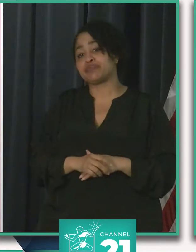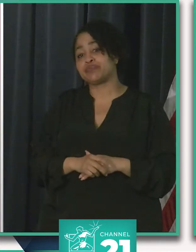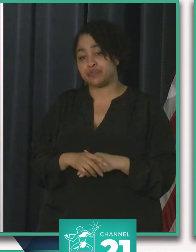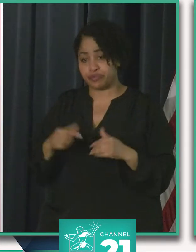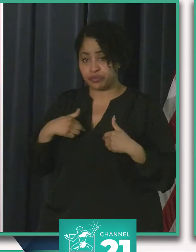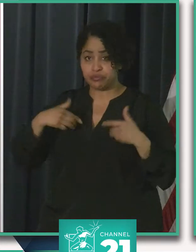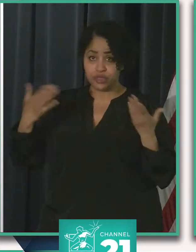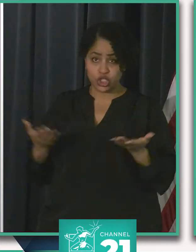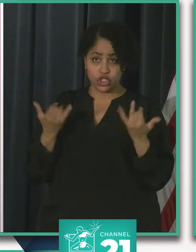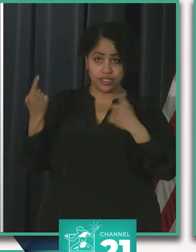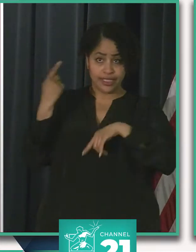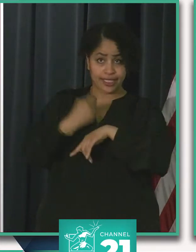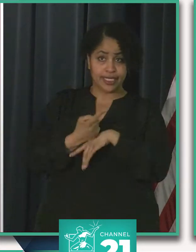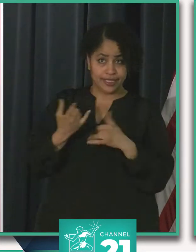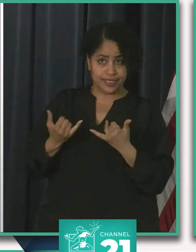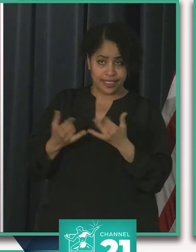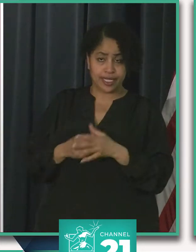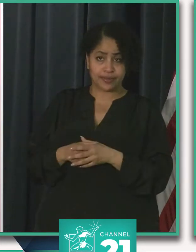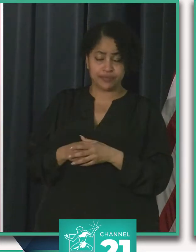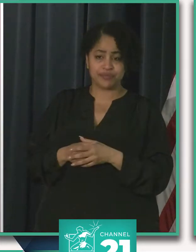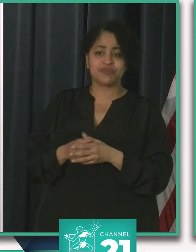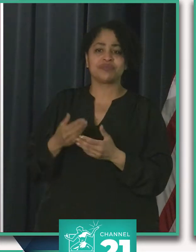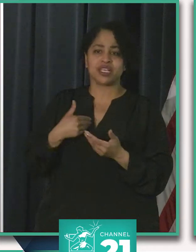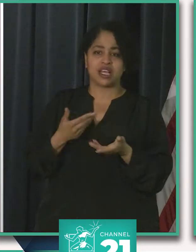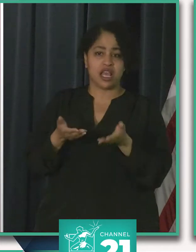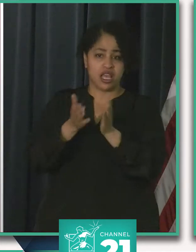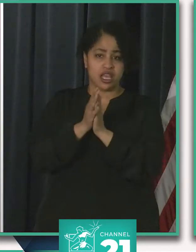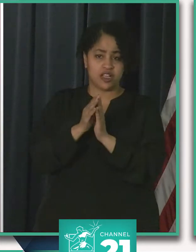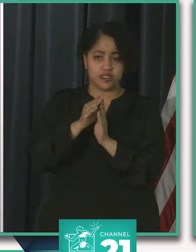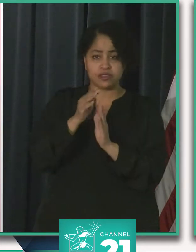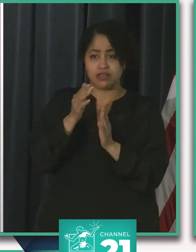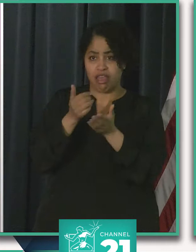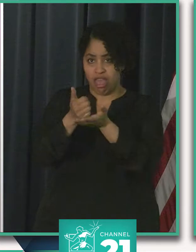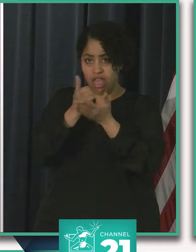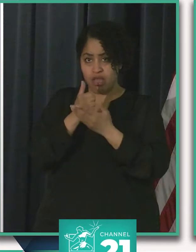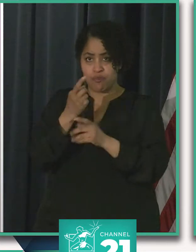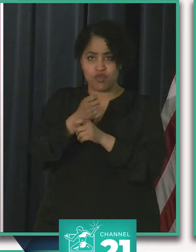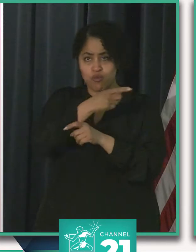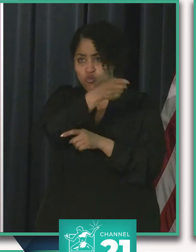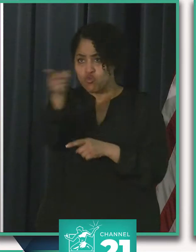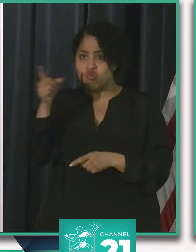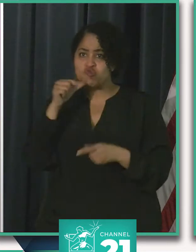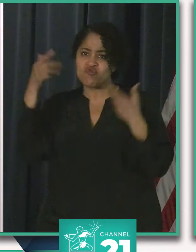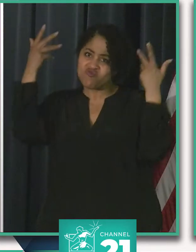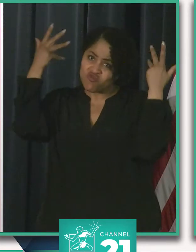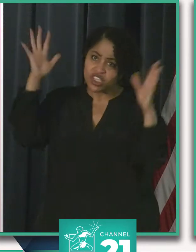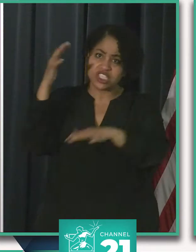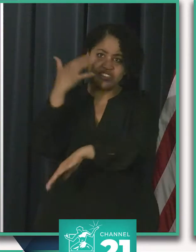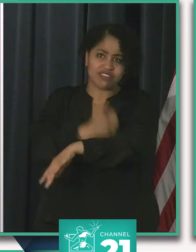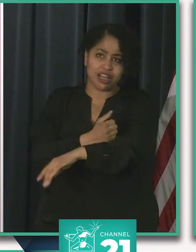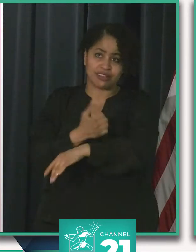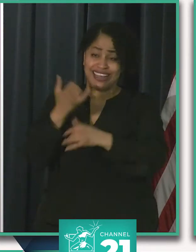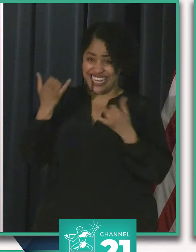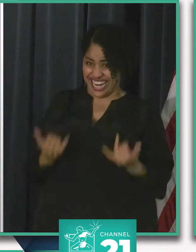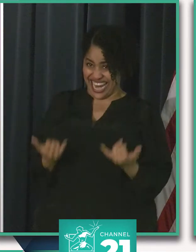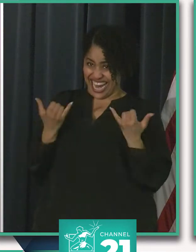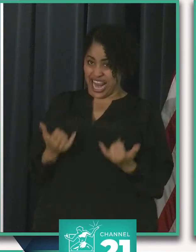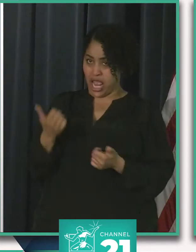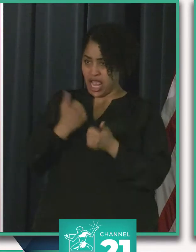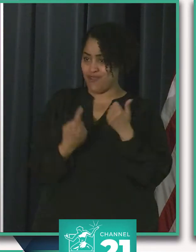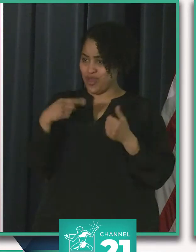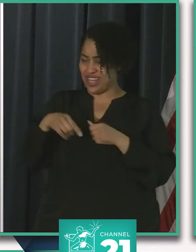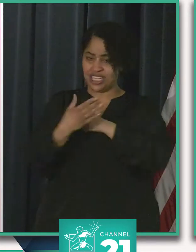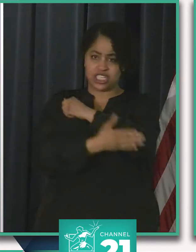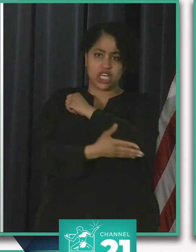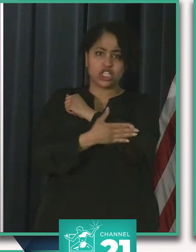I am here today to ask for the help for those of you who have been vaccinated, because by now, everybody in this